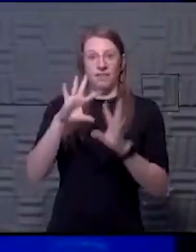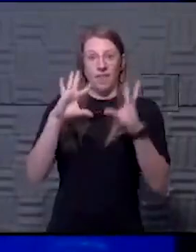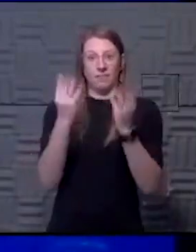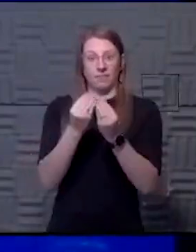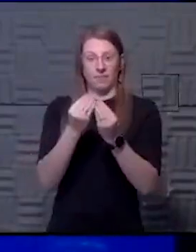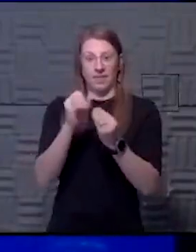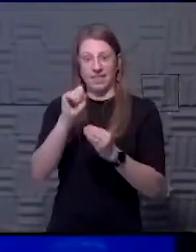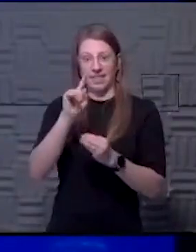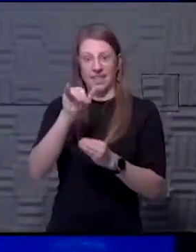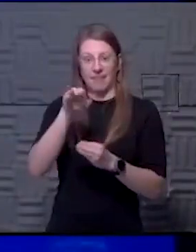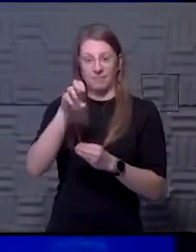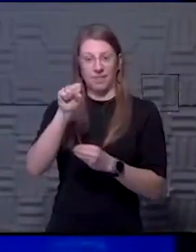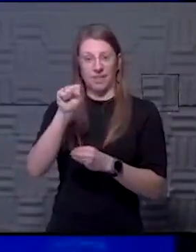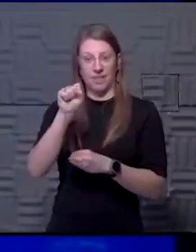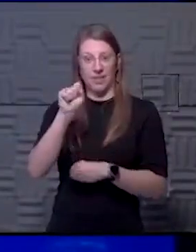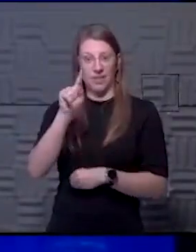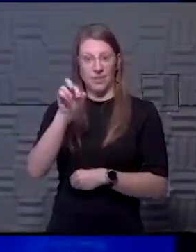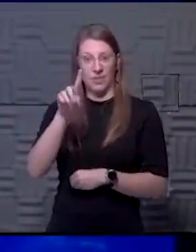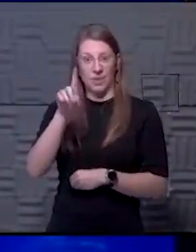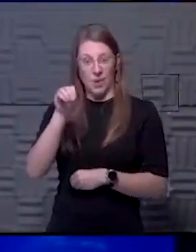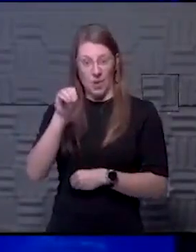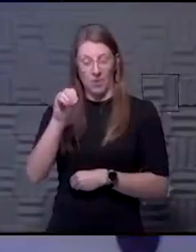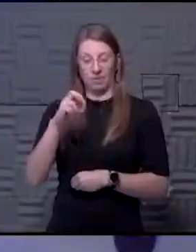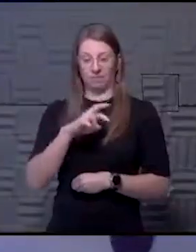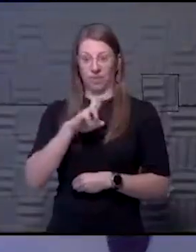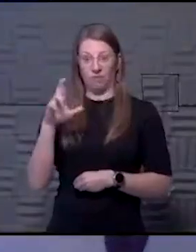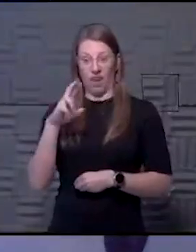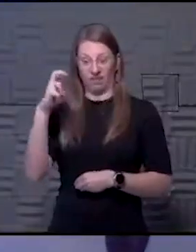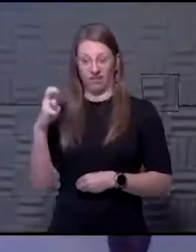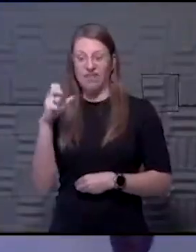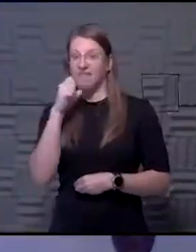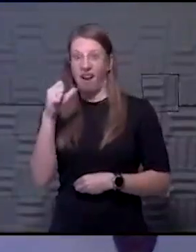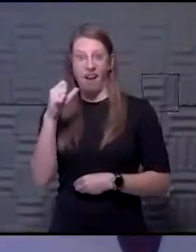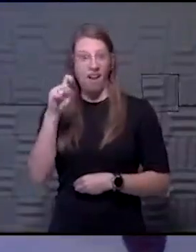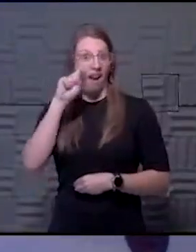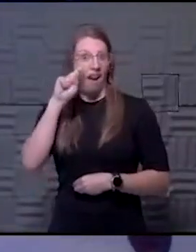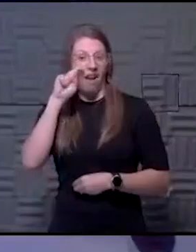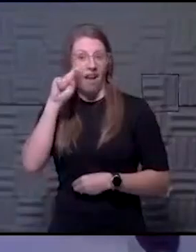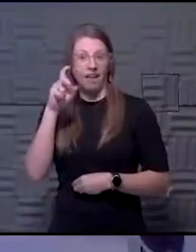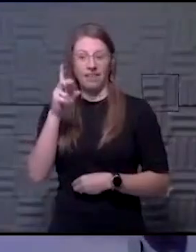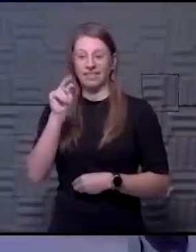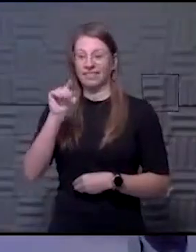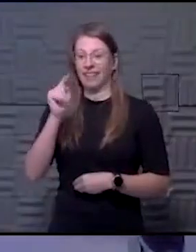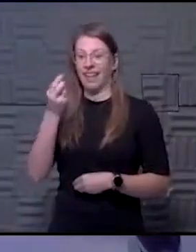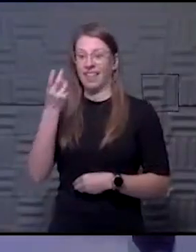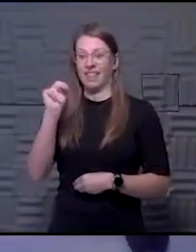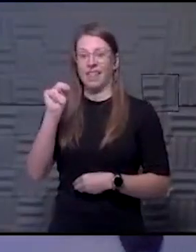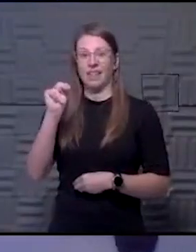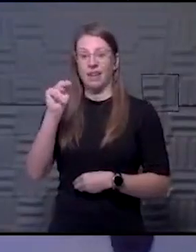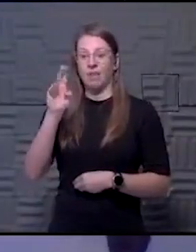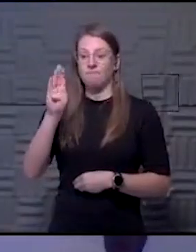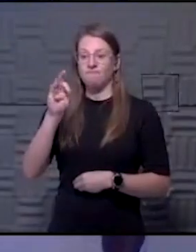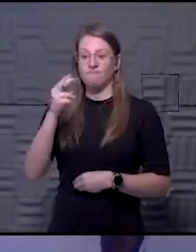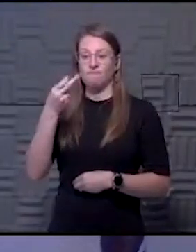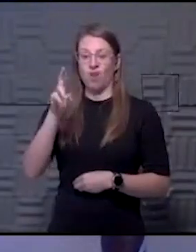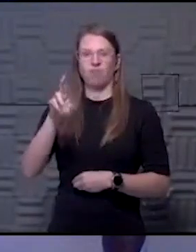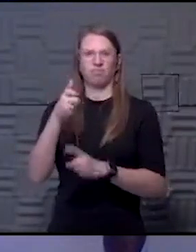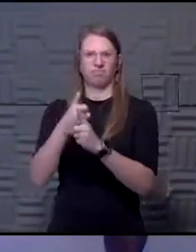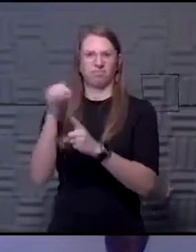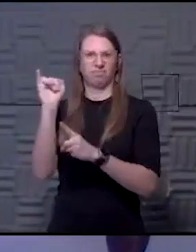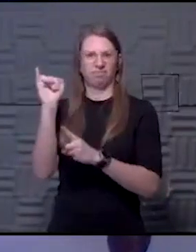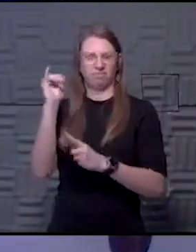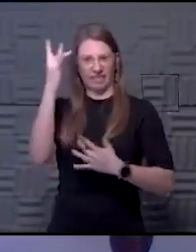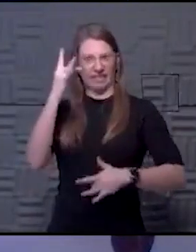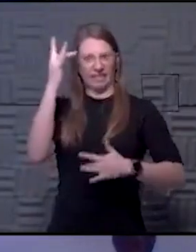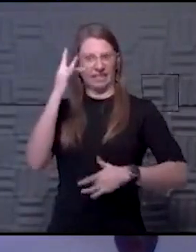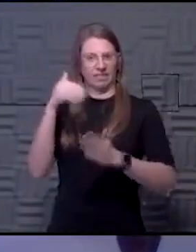media update. We are delighted to be back with you today. On my right is not Hawkeye. It's Nathan Barr, one of our other outstanding infectious disease physicians here at